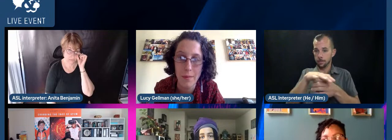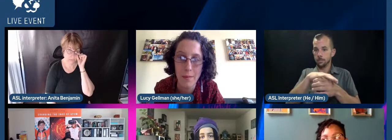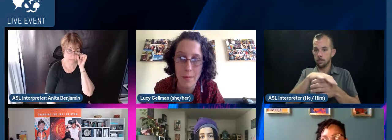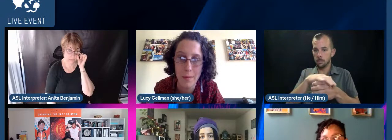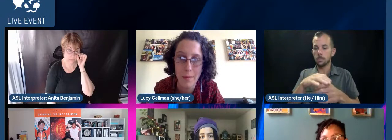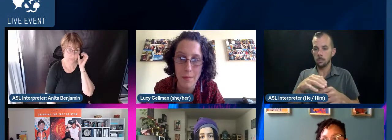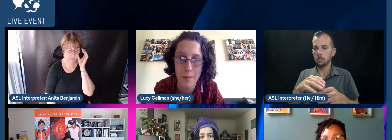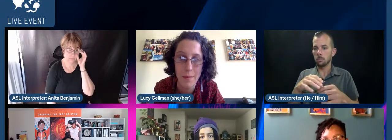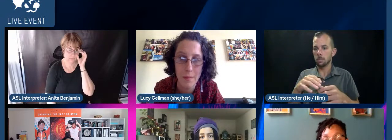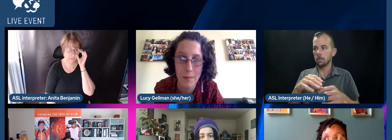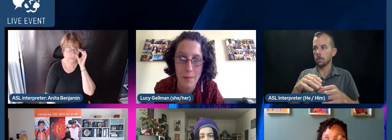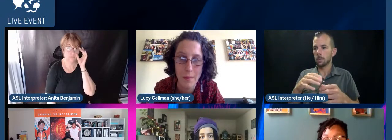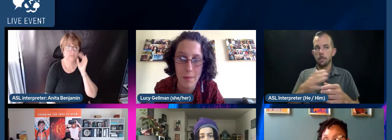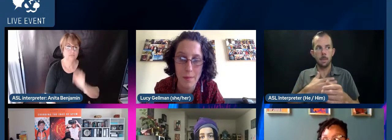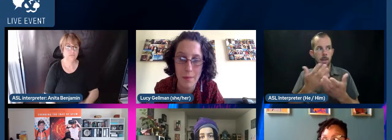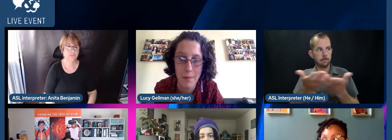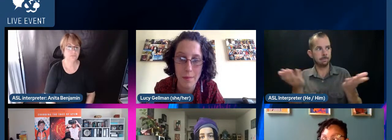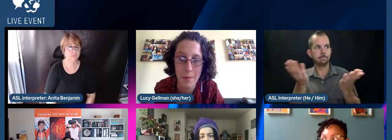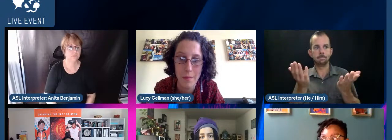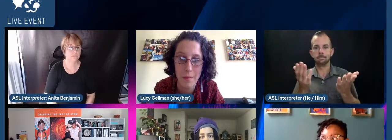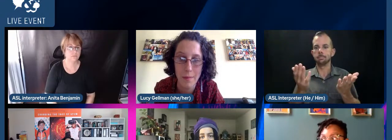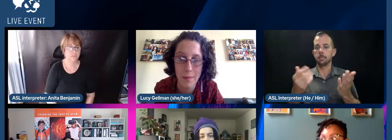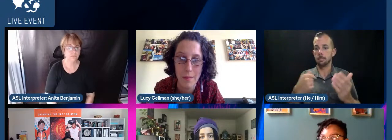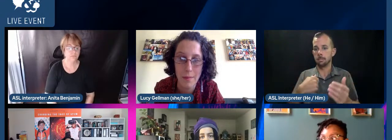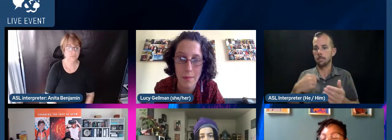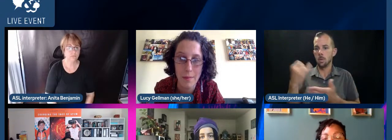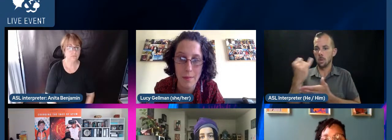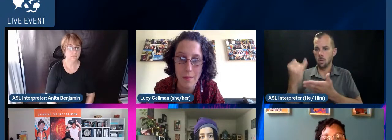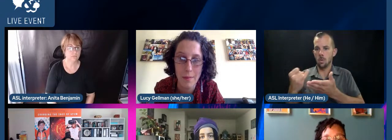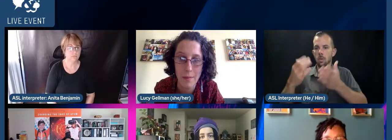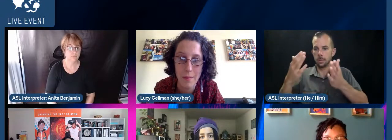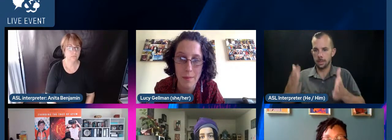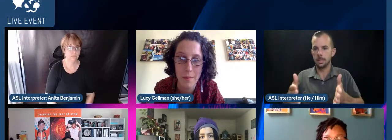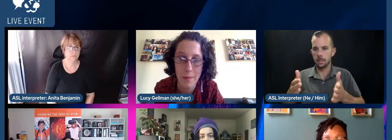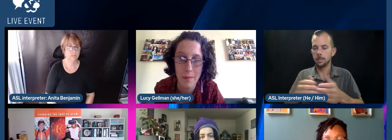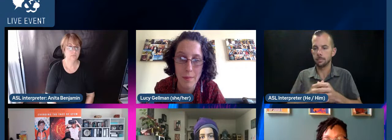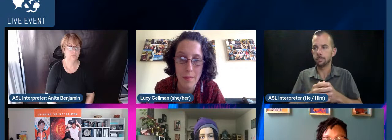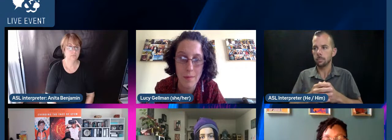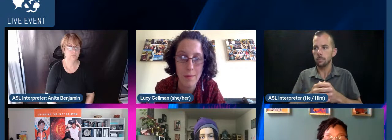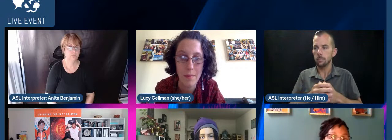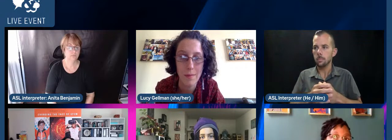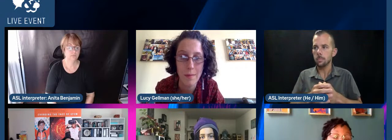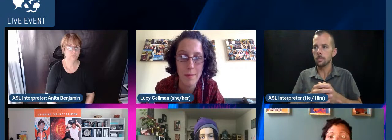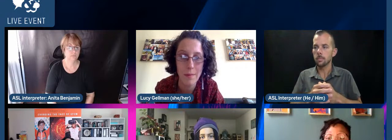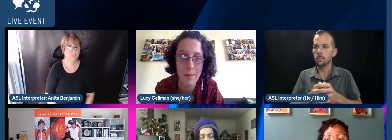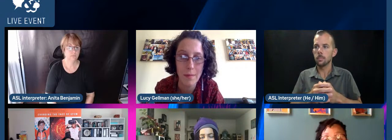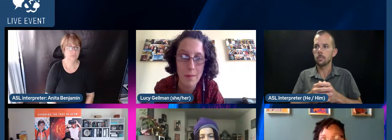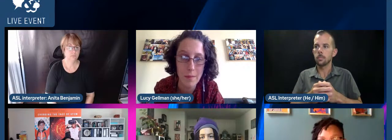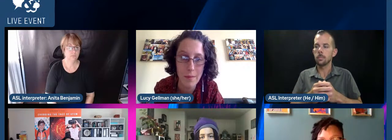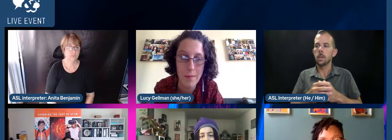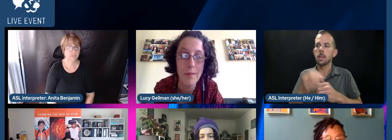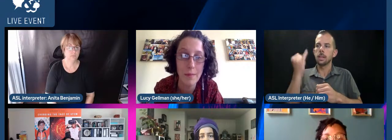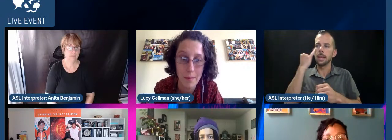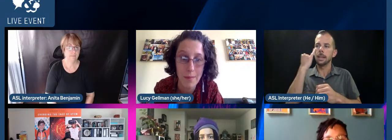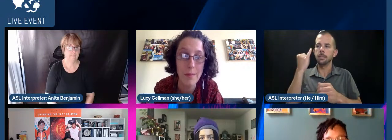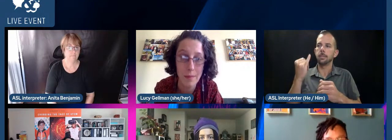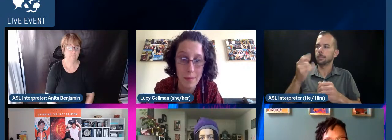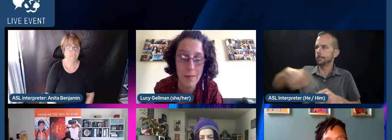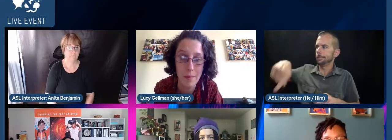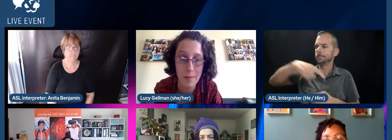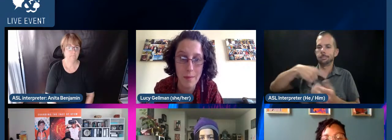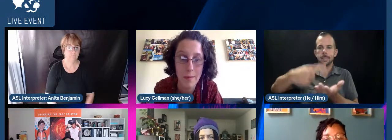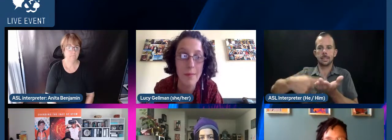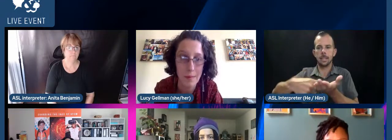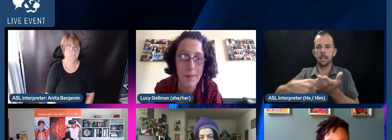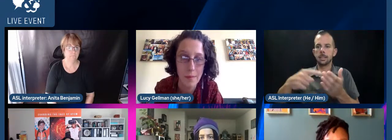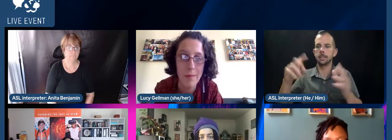artist, I think that there are certain things, particularly when we talk about universal healthcare, right? We cannot wait for universal